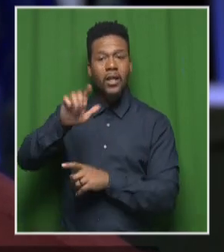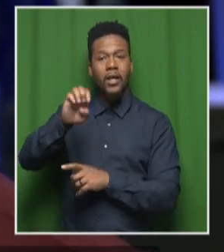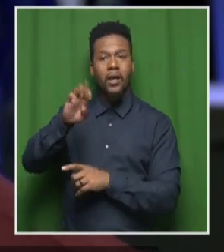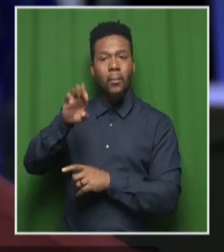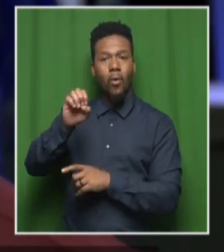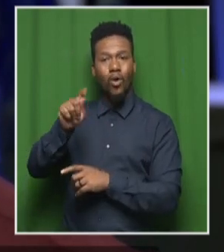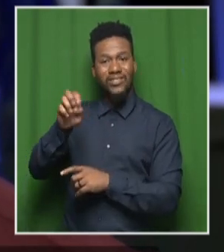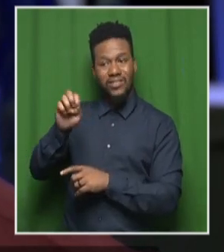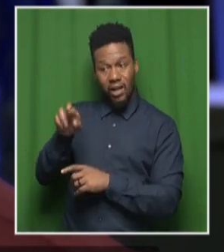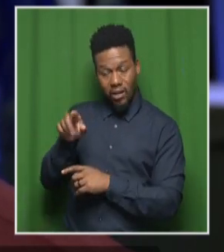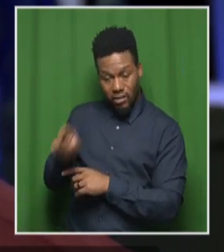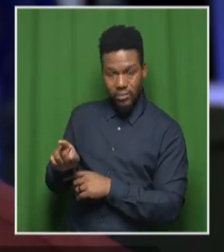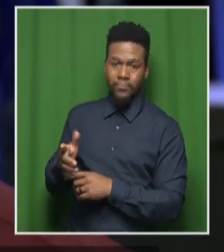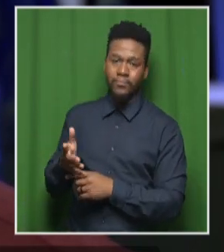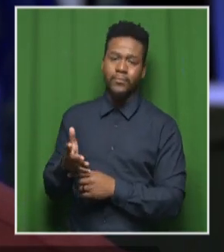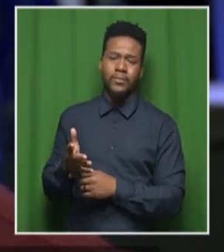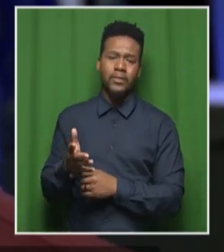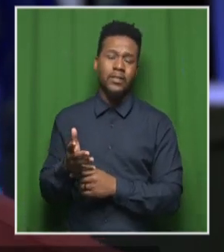what is coming